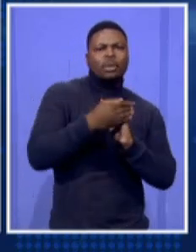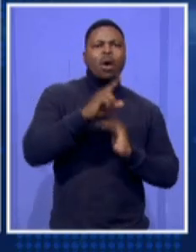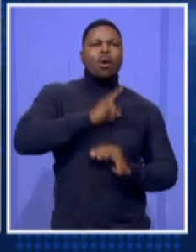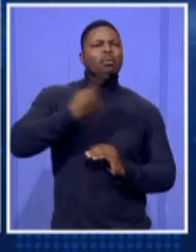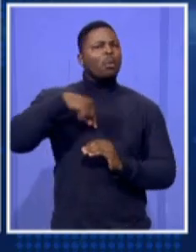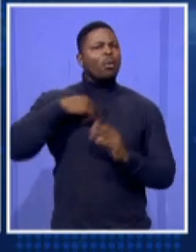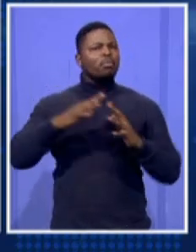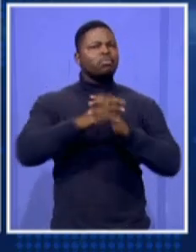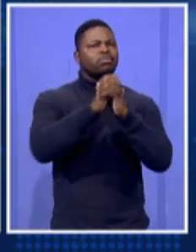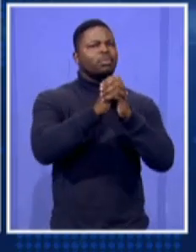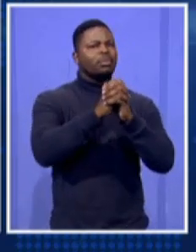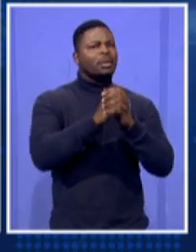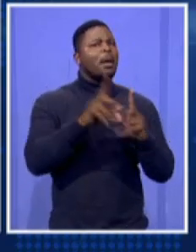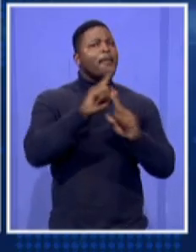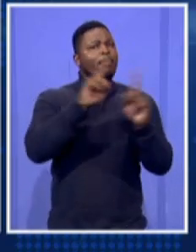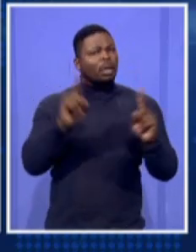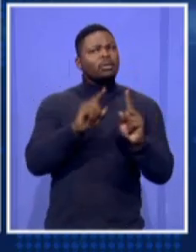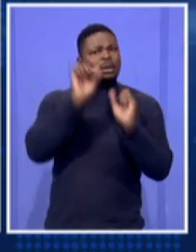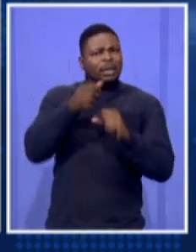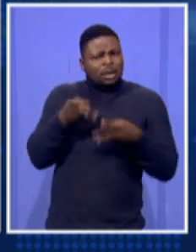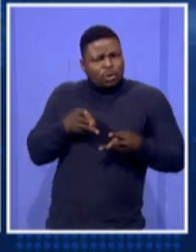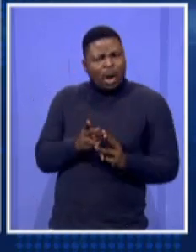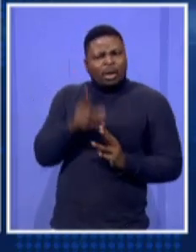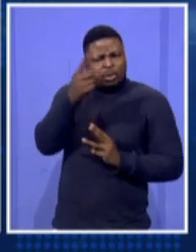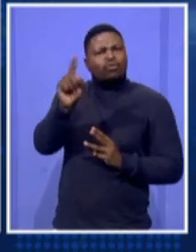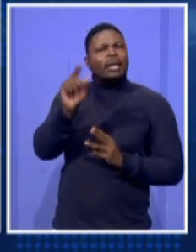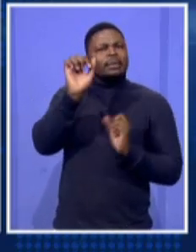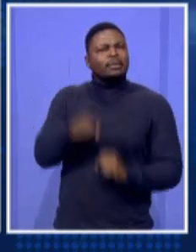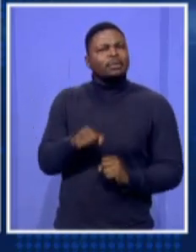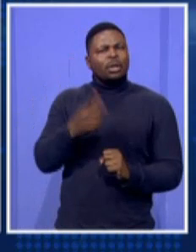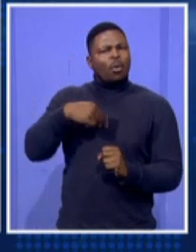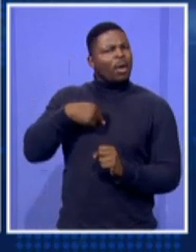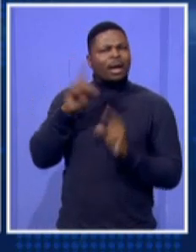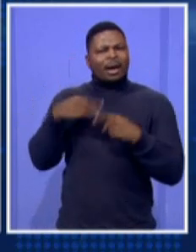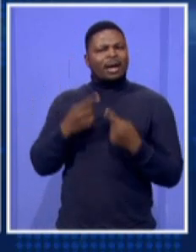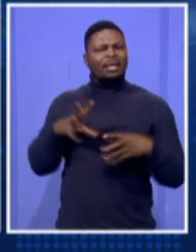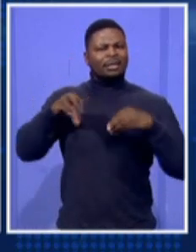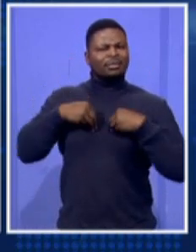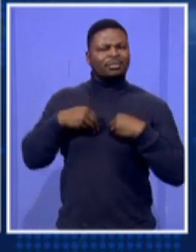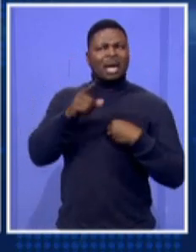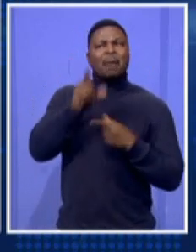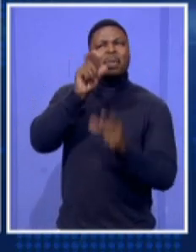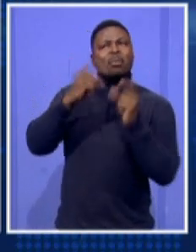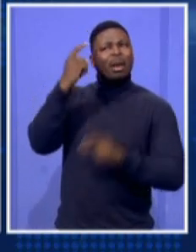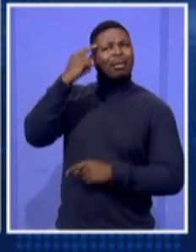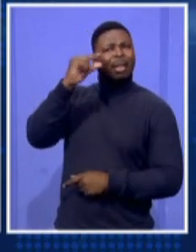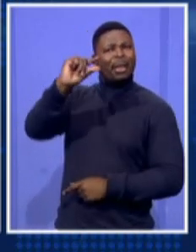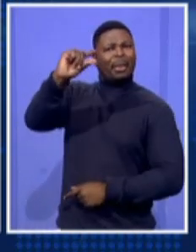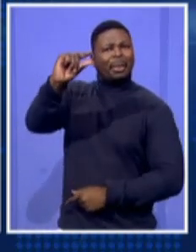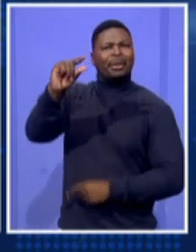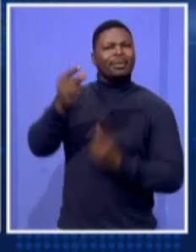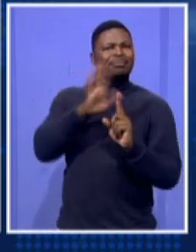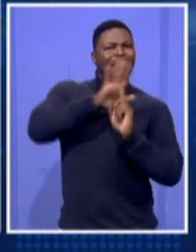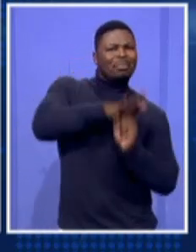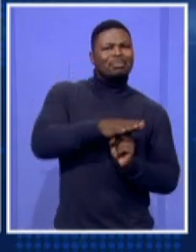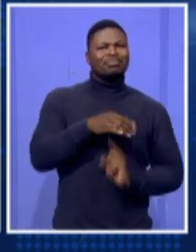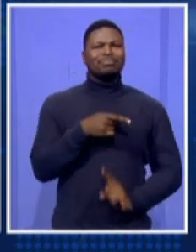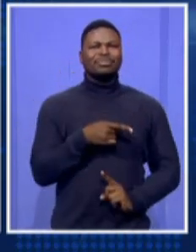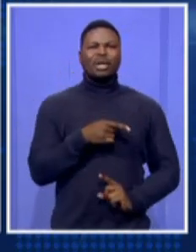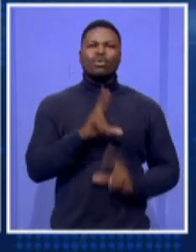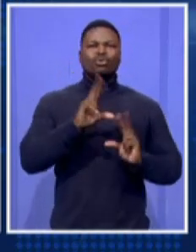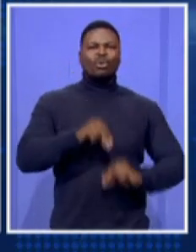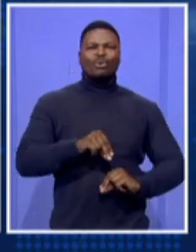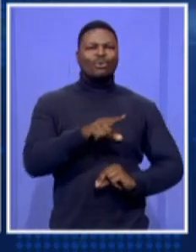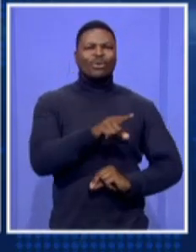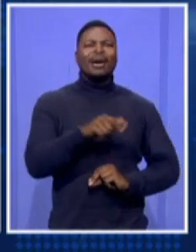not the wrong platform. It's the correct platform. We're not going to allow a bunch of narrow-minded people to attack our